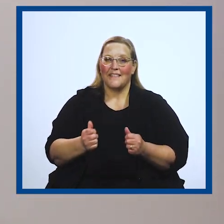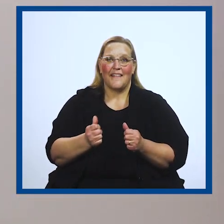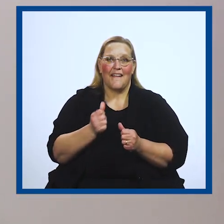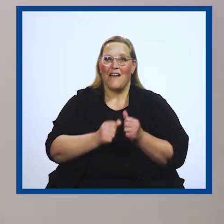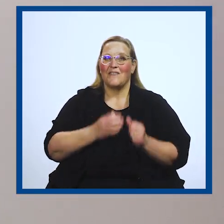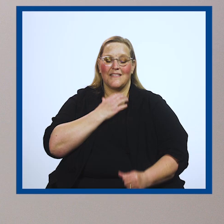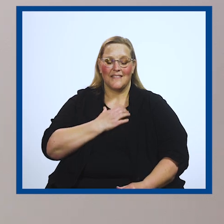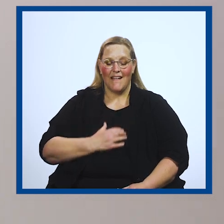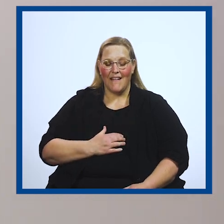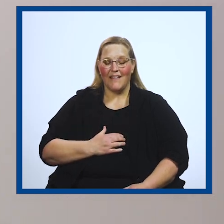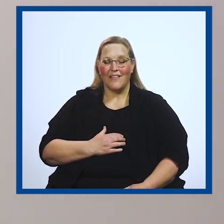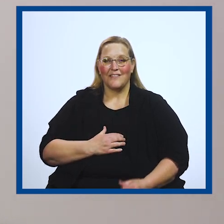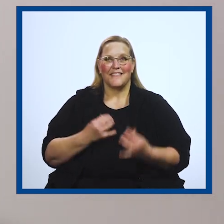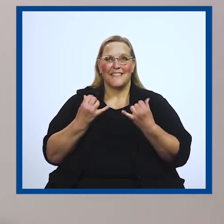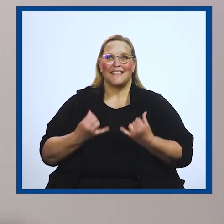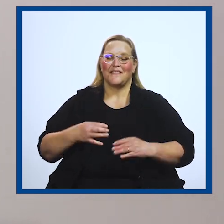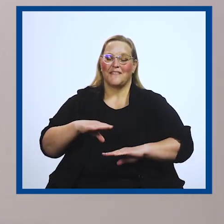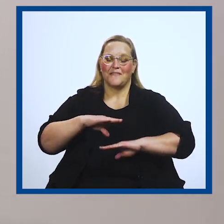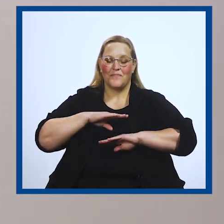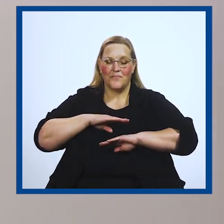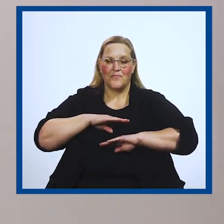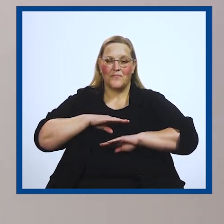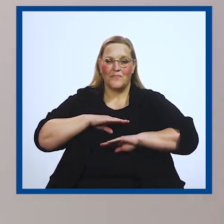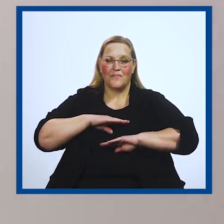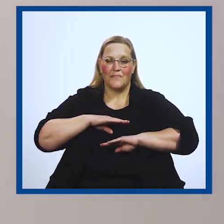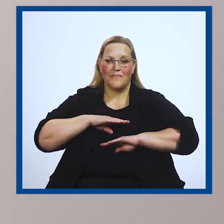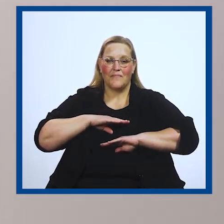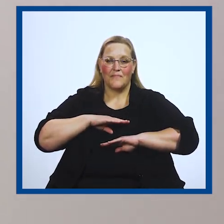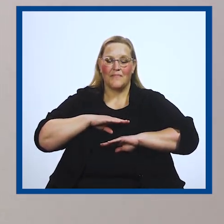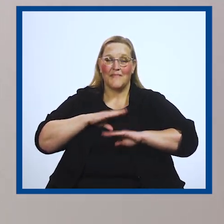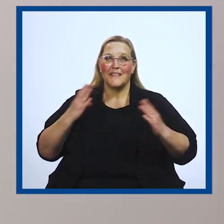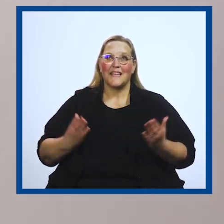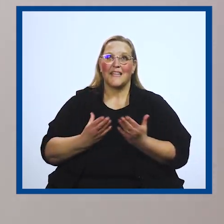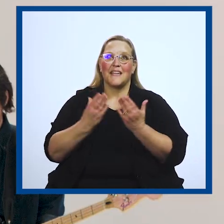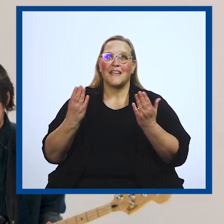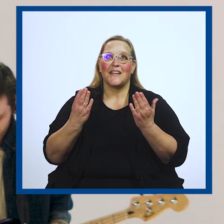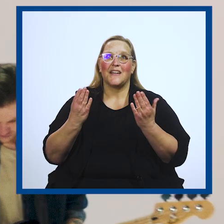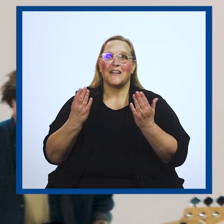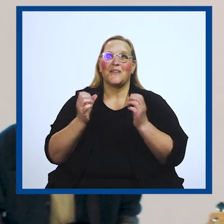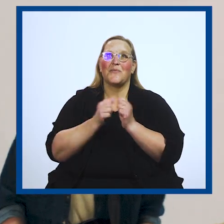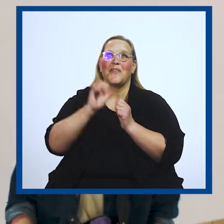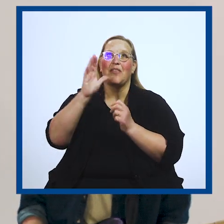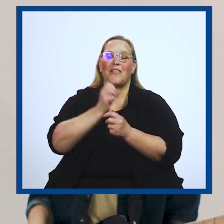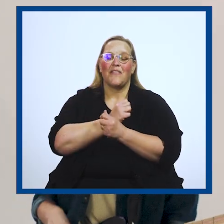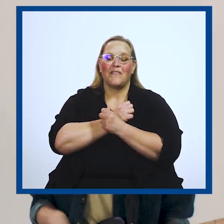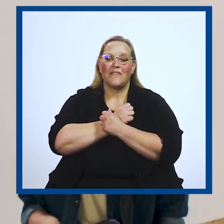Every desire is now satisfied here in your